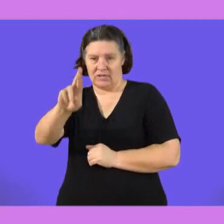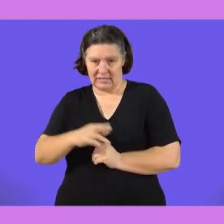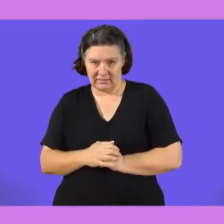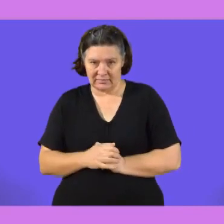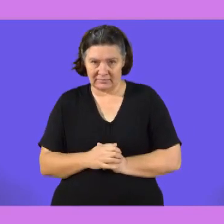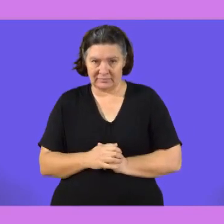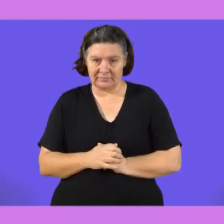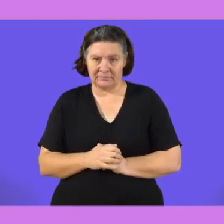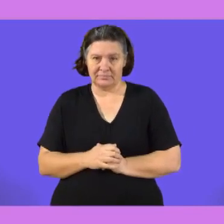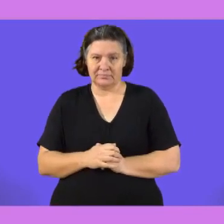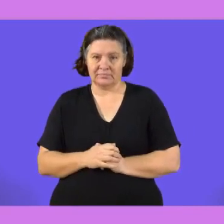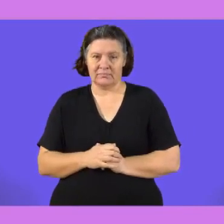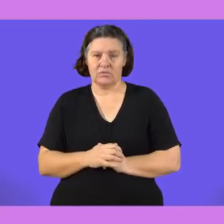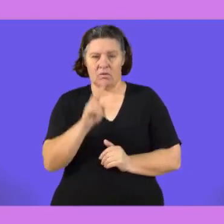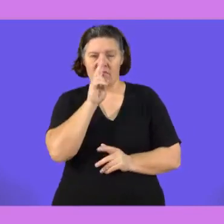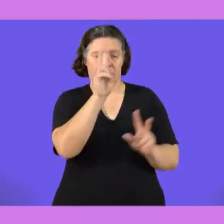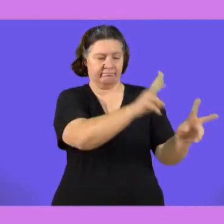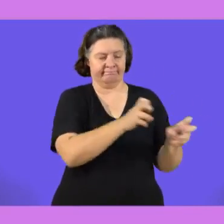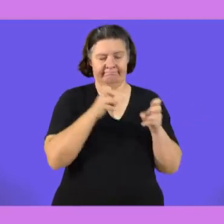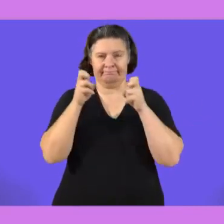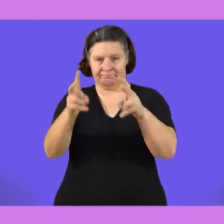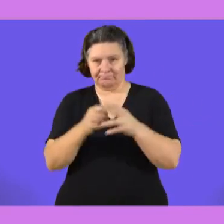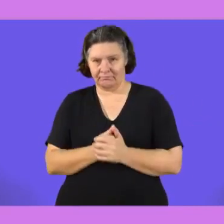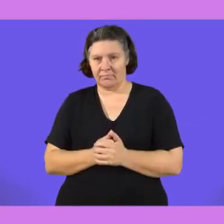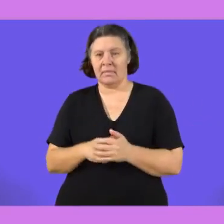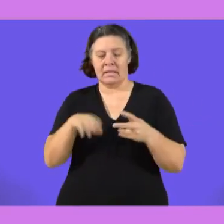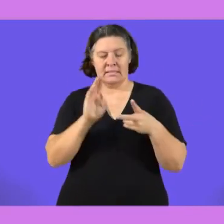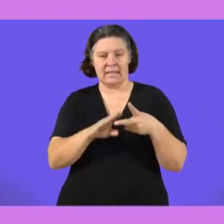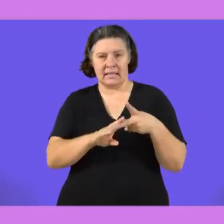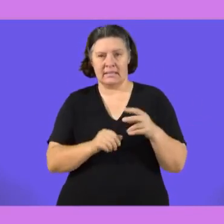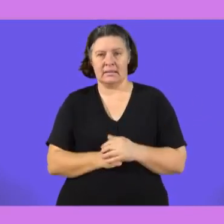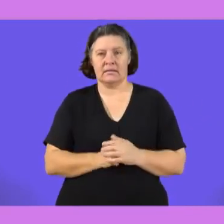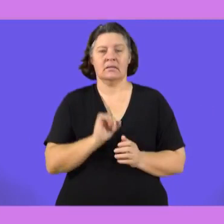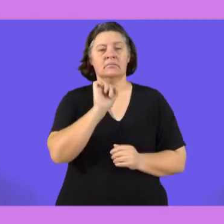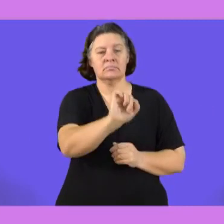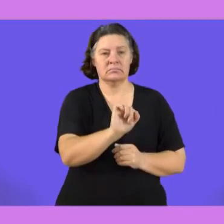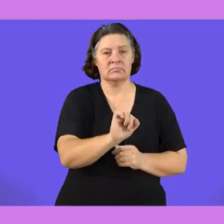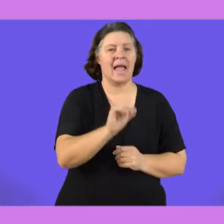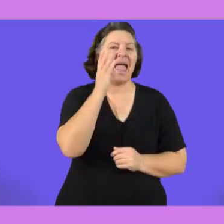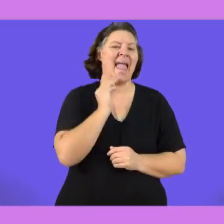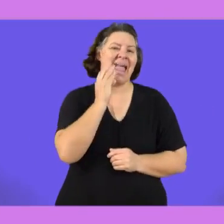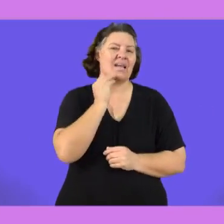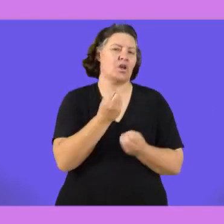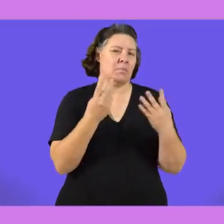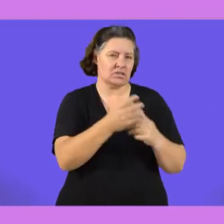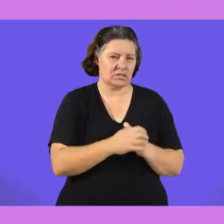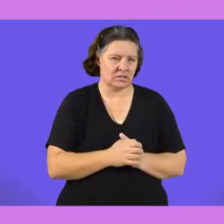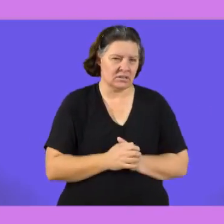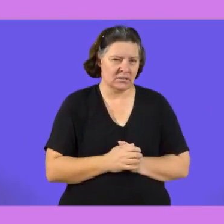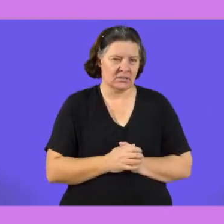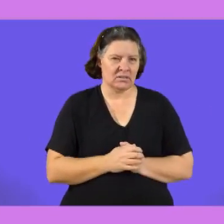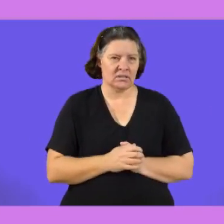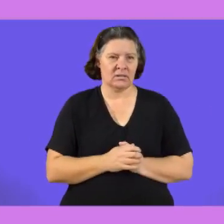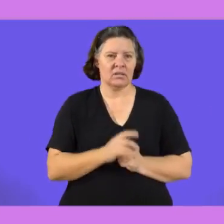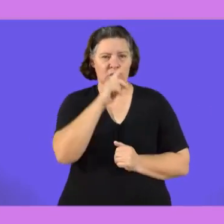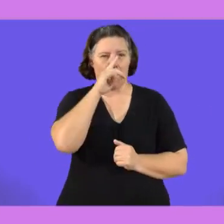13,900 rand. Clear? So it's reading from this document. Then second question, determine Mr. Adams's age. Now,